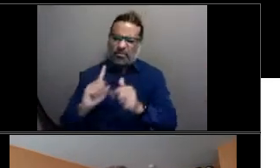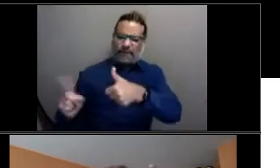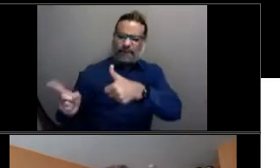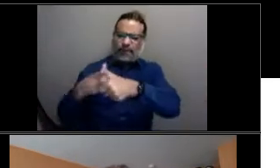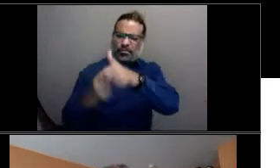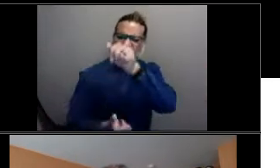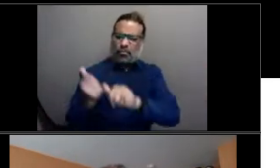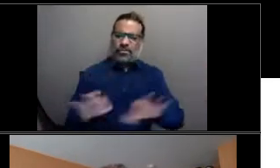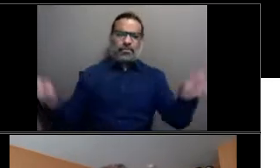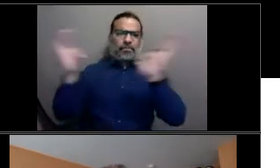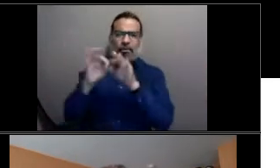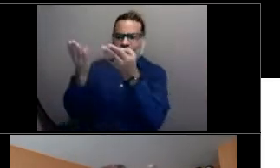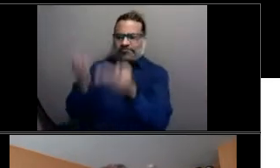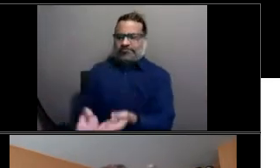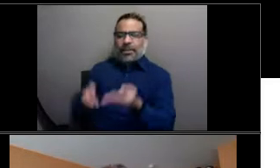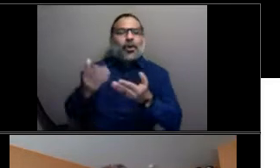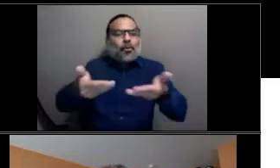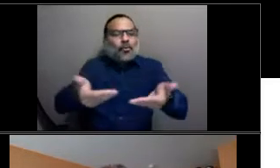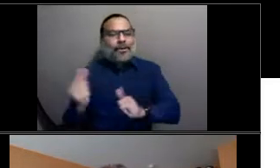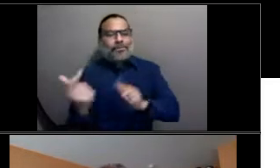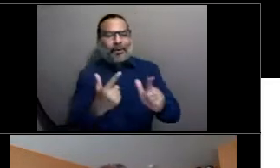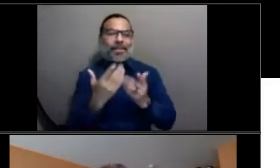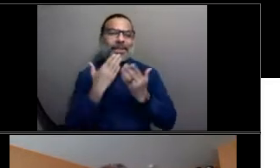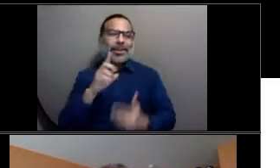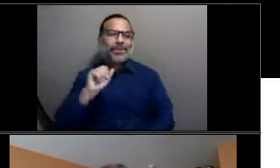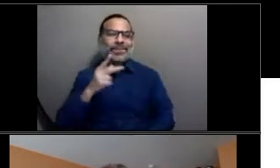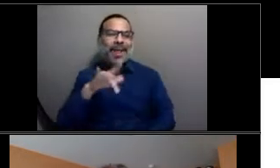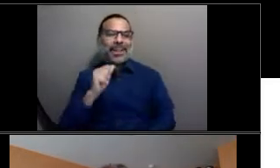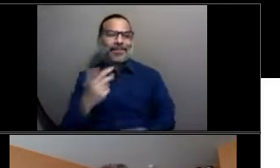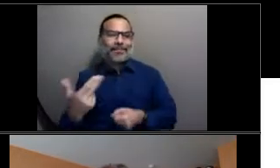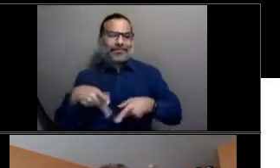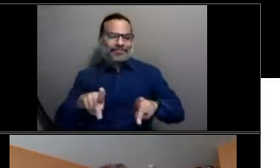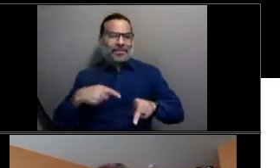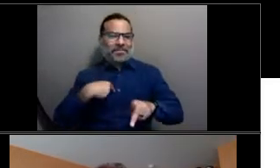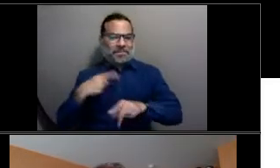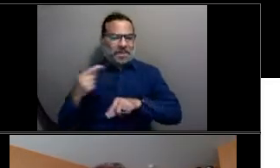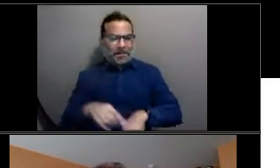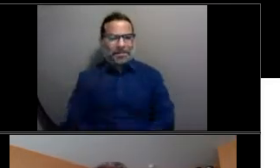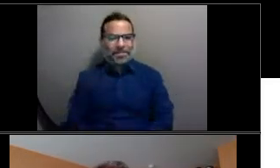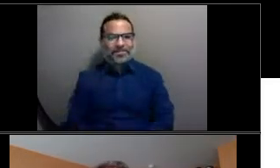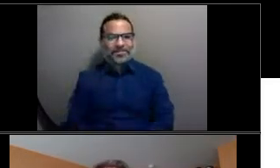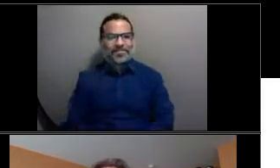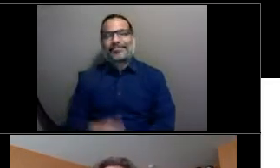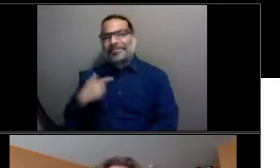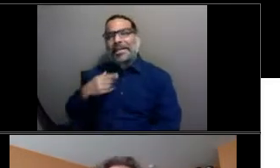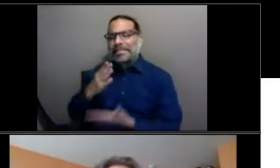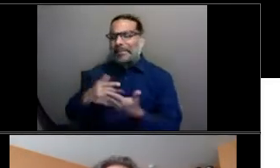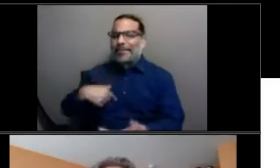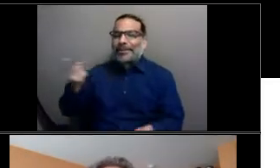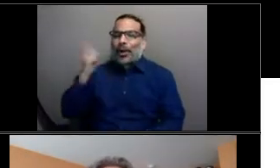all. Thank you, Dahlia, for inviting me to be here. Thanks, Apurva. And some of us have heard of Marriott.